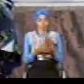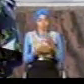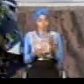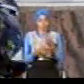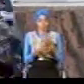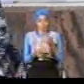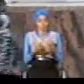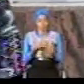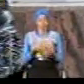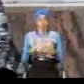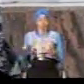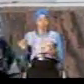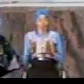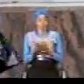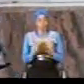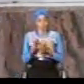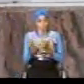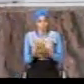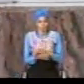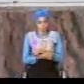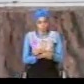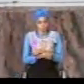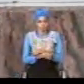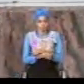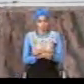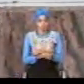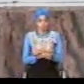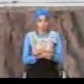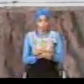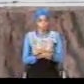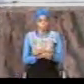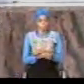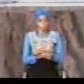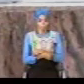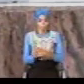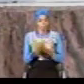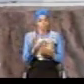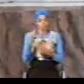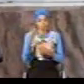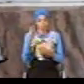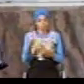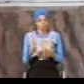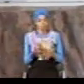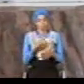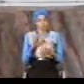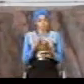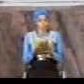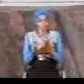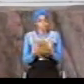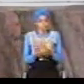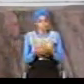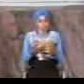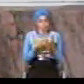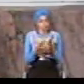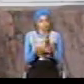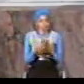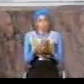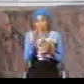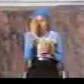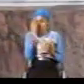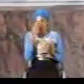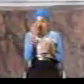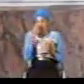that very day of worship, I forgot to rub it. I just went off, I sleep off, just like